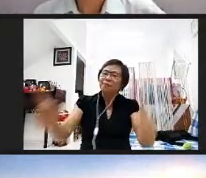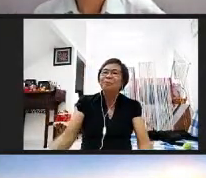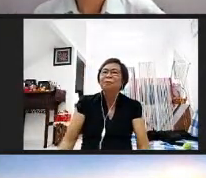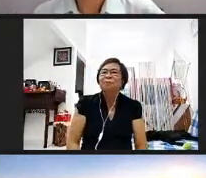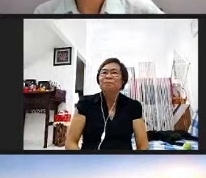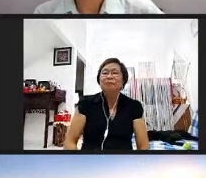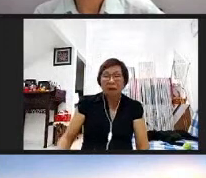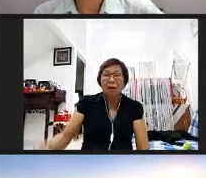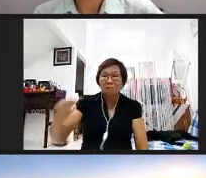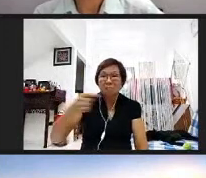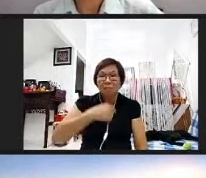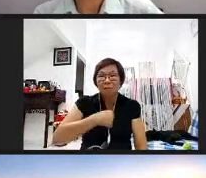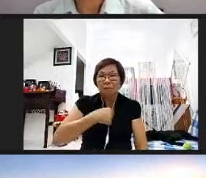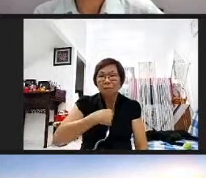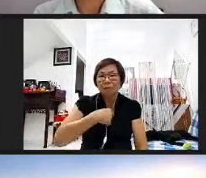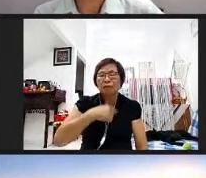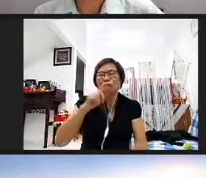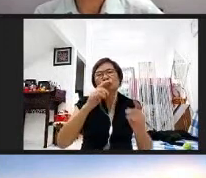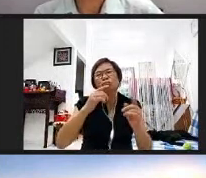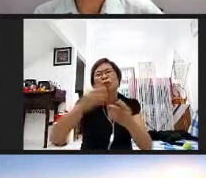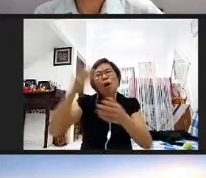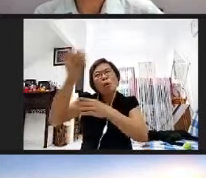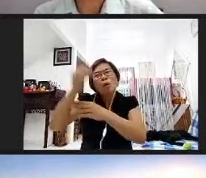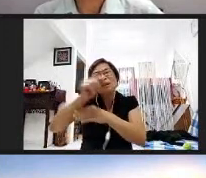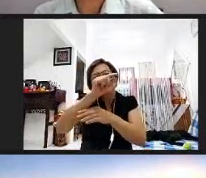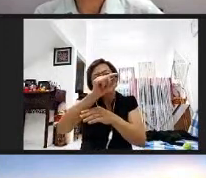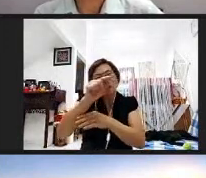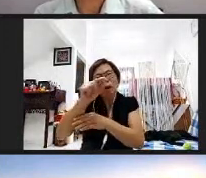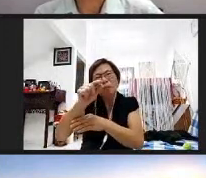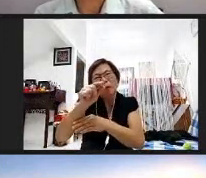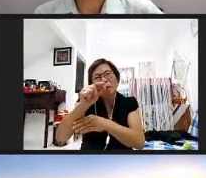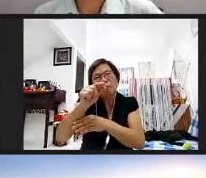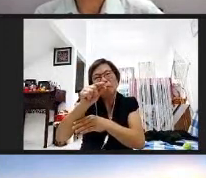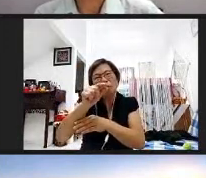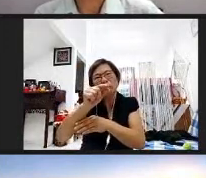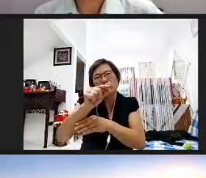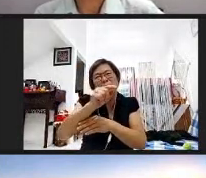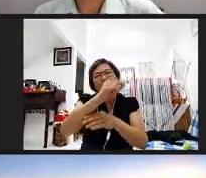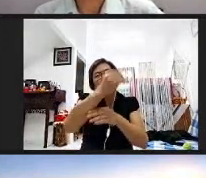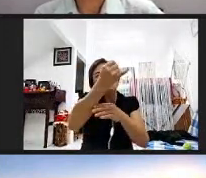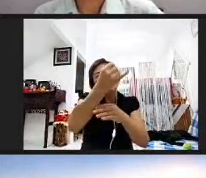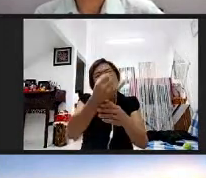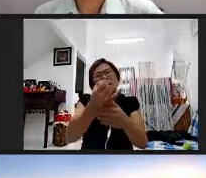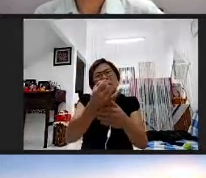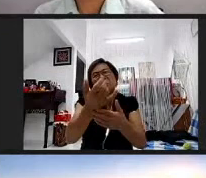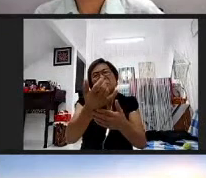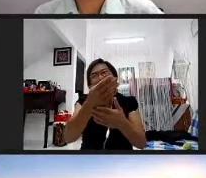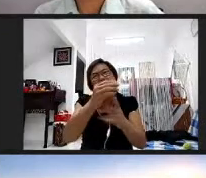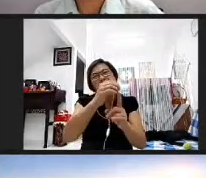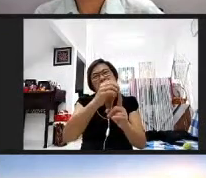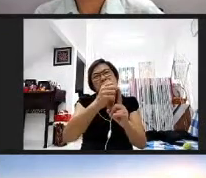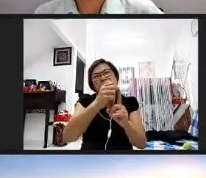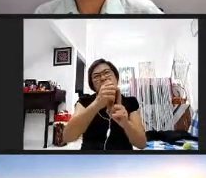I'm going to talk a little bit about the impact of this COVID-19 pandemic that I